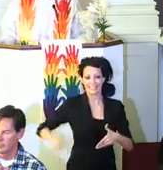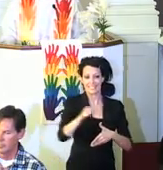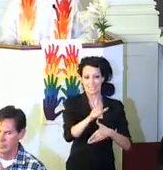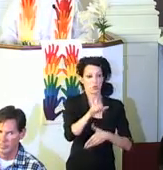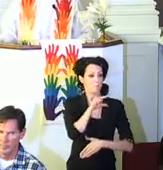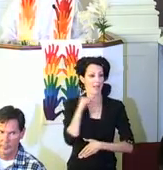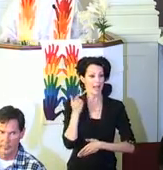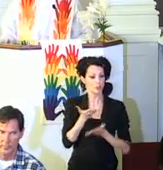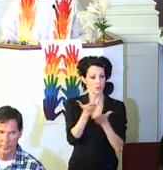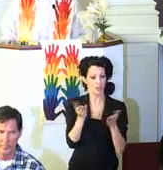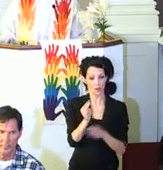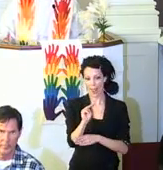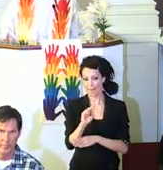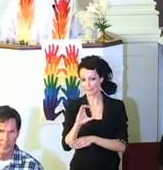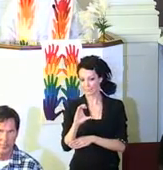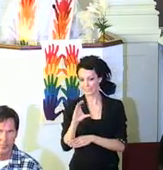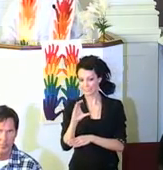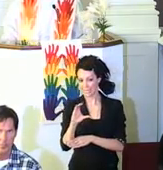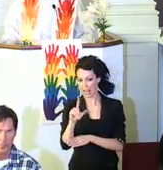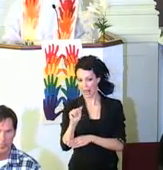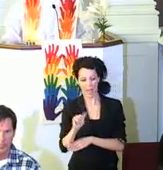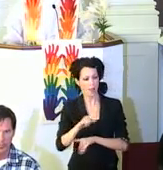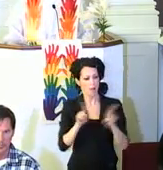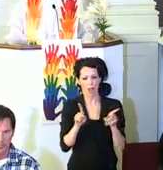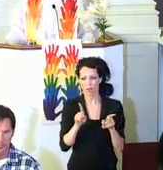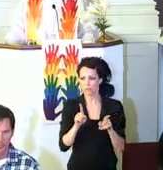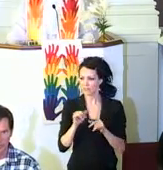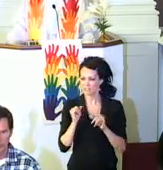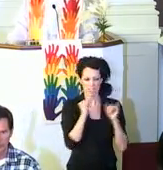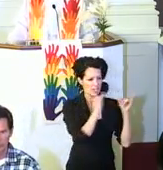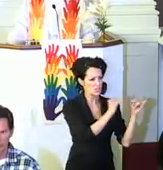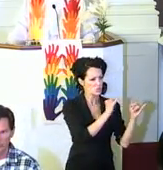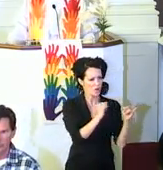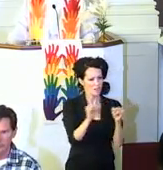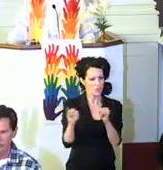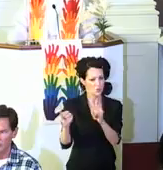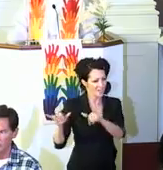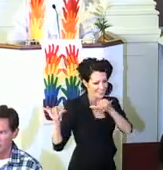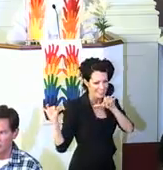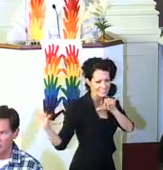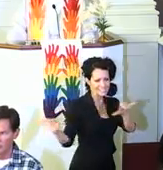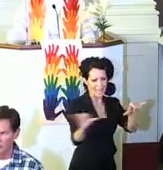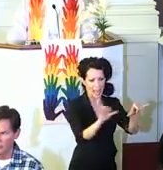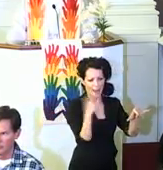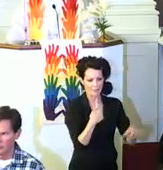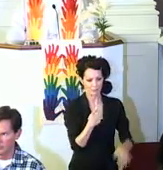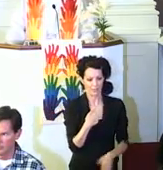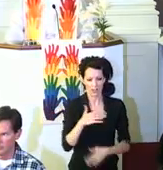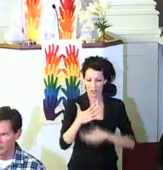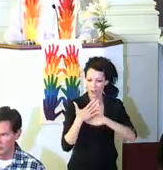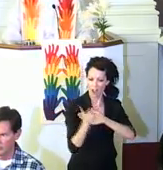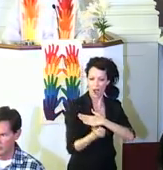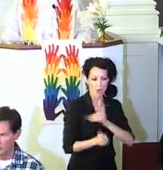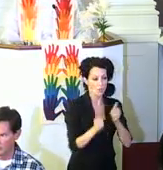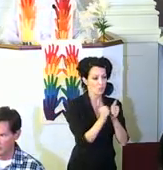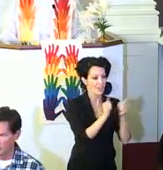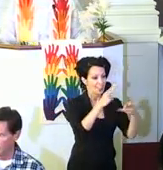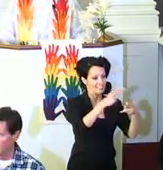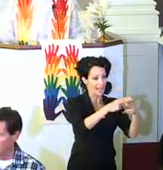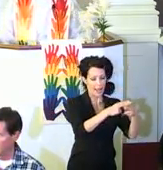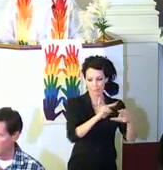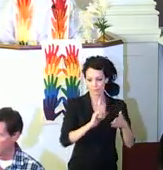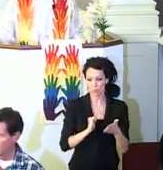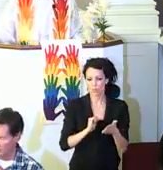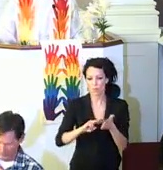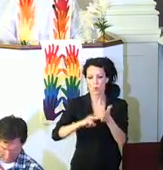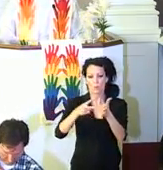day, we truly believe in the priesthood of all believers in this congregation, and that each and every one of us is called with our names and with a purpose, and